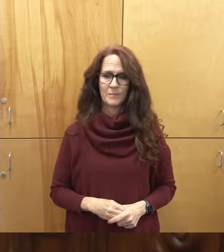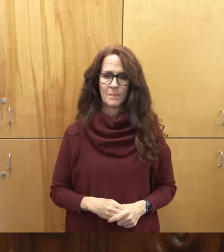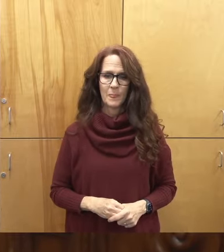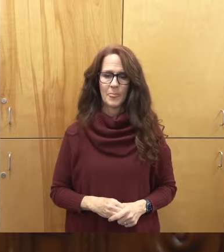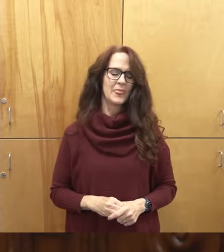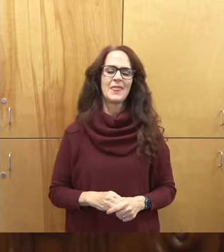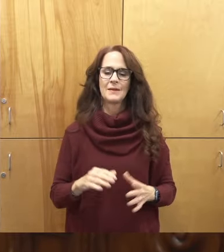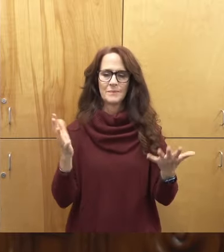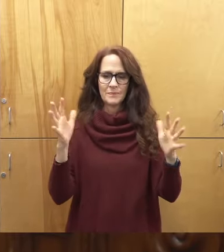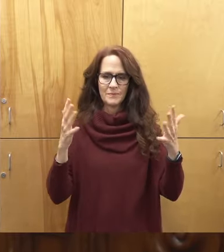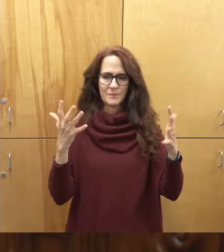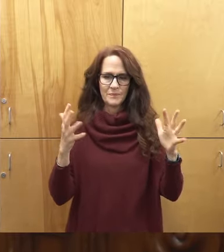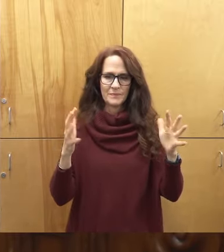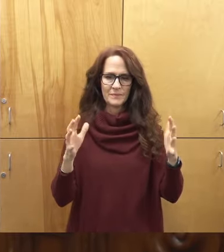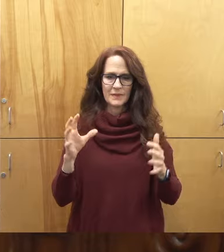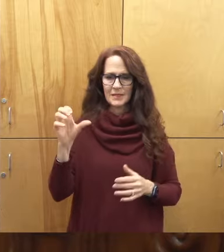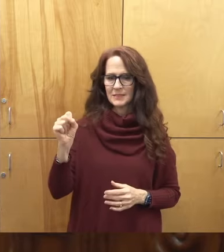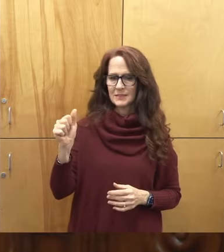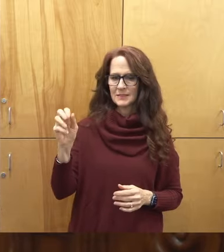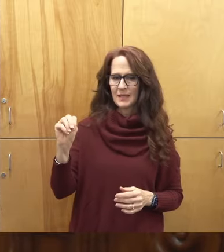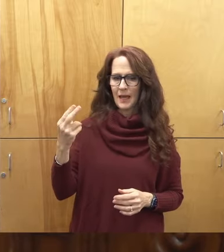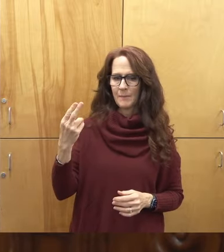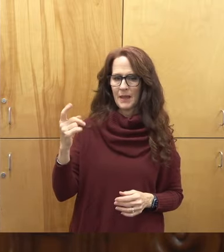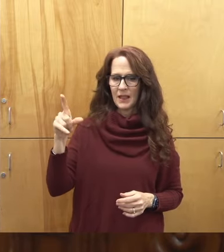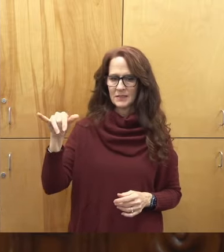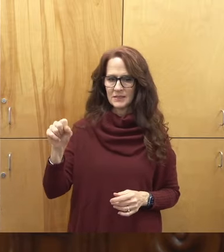Mr. Samuels.